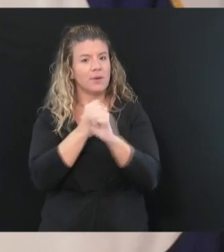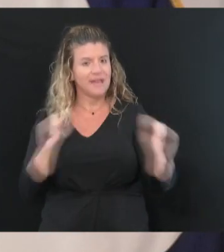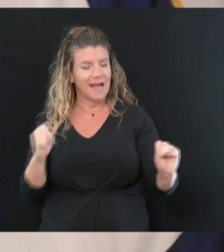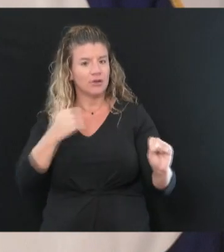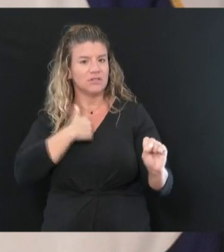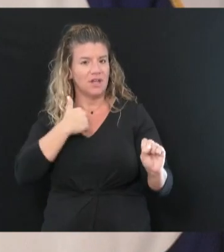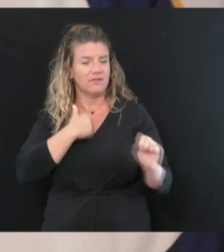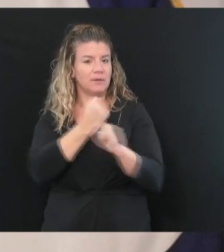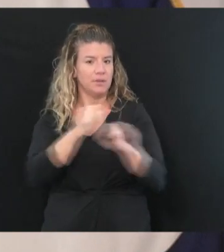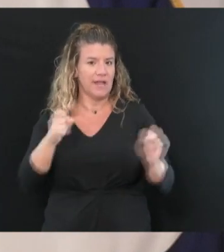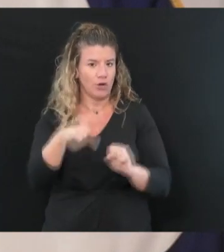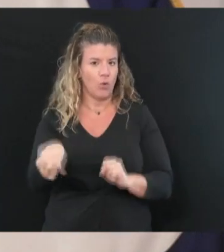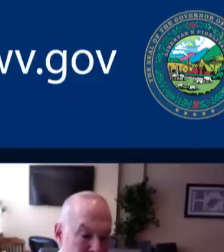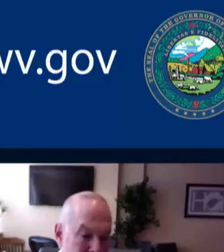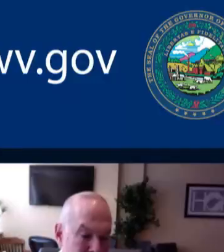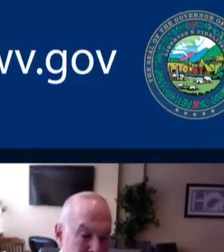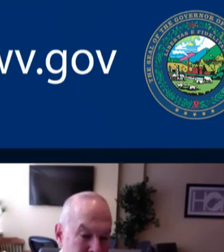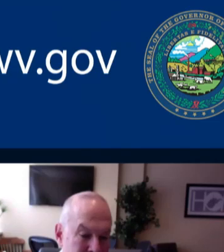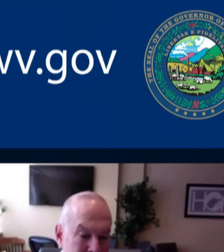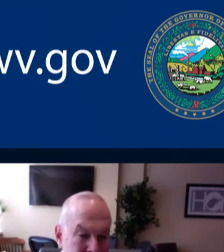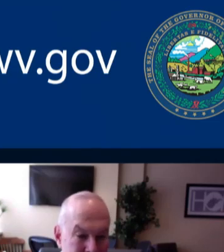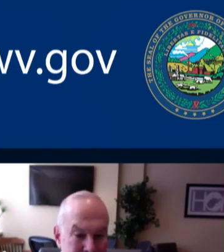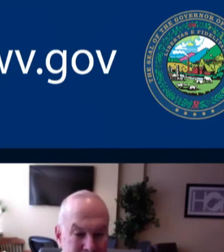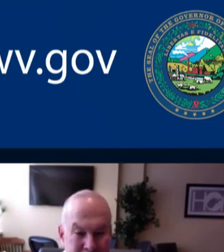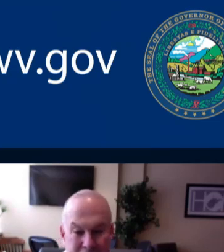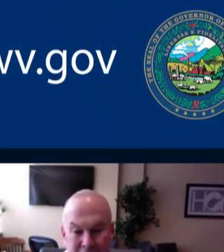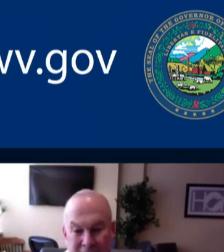in every way we can.